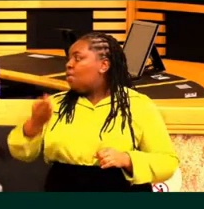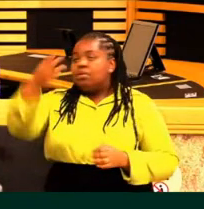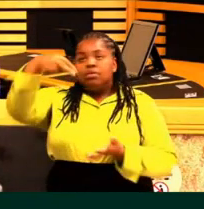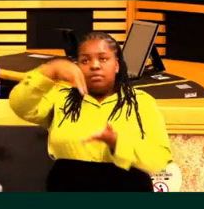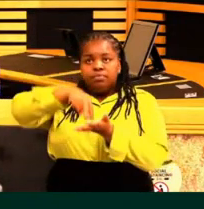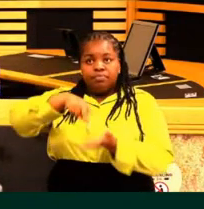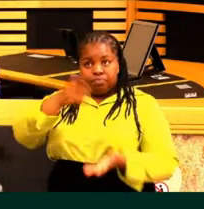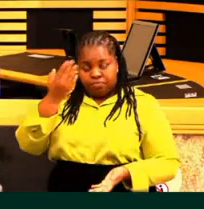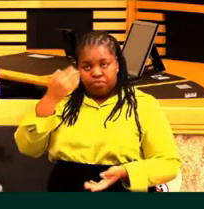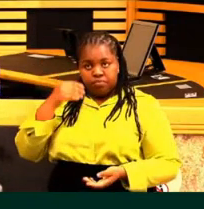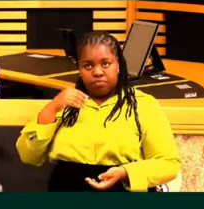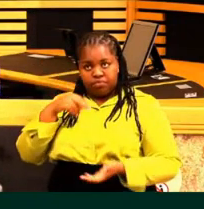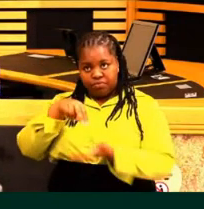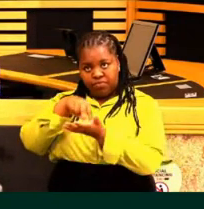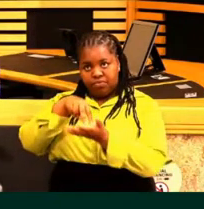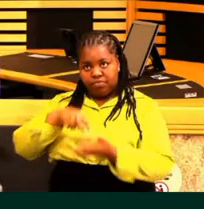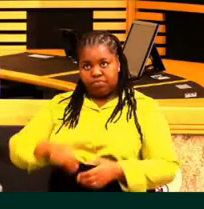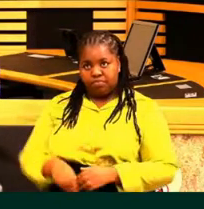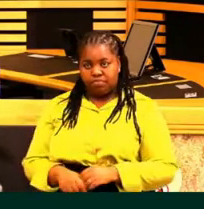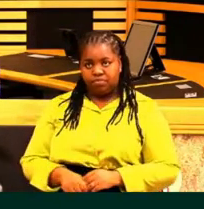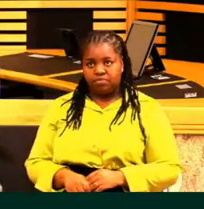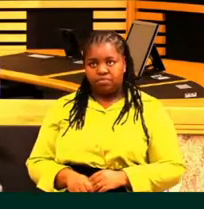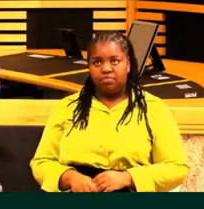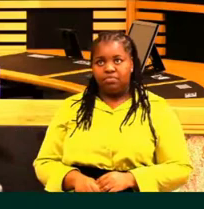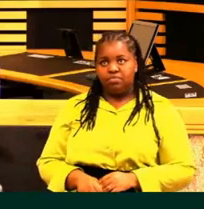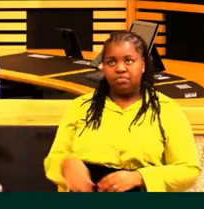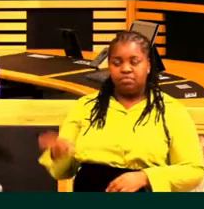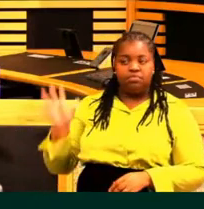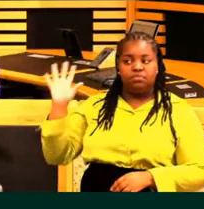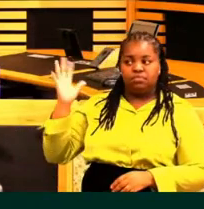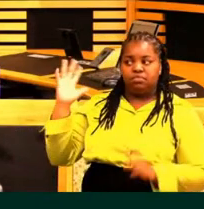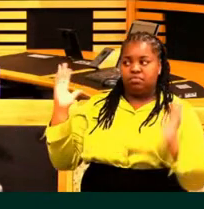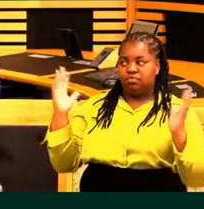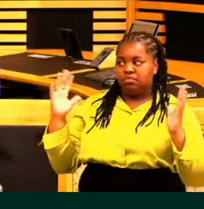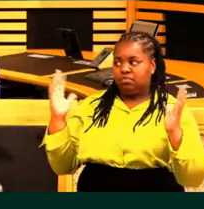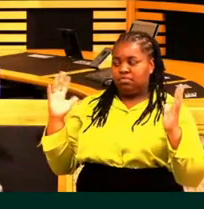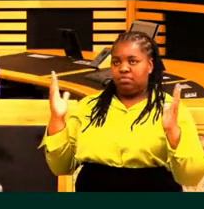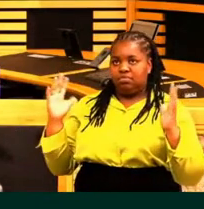stand so that we in salutation of it